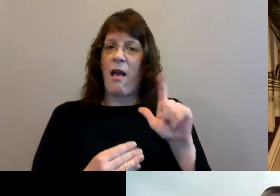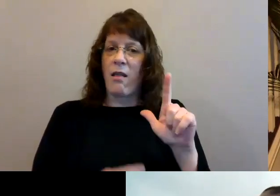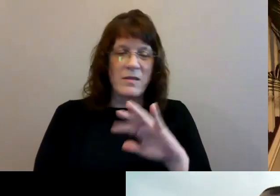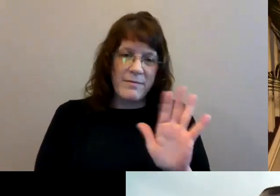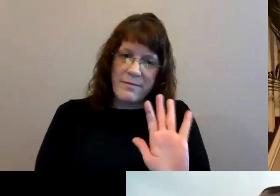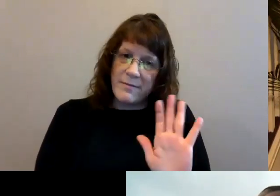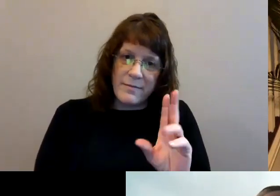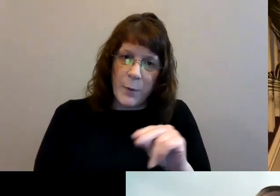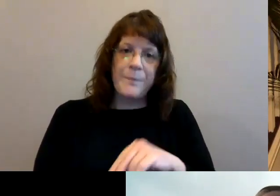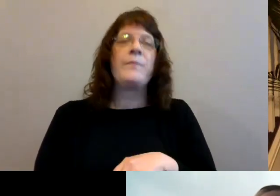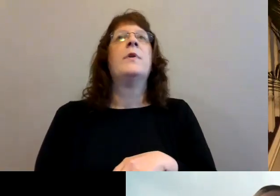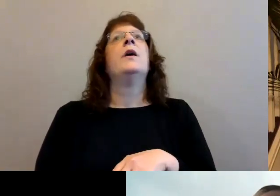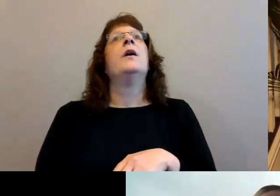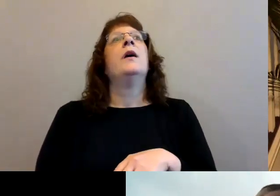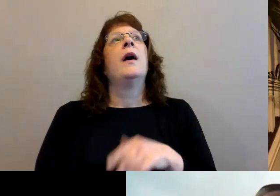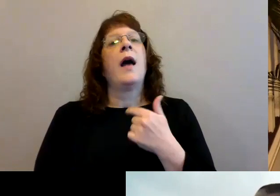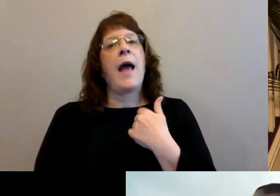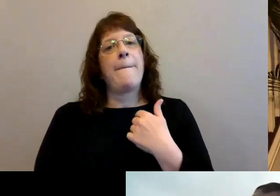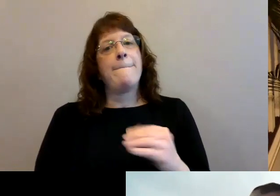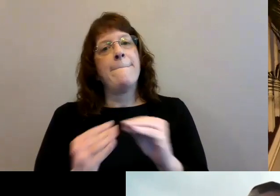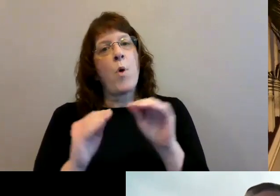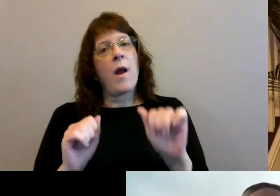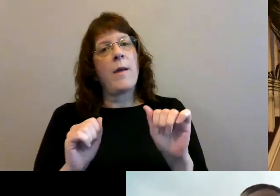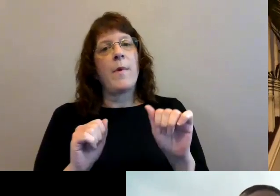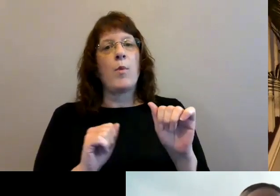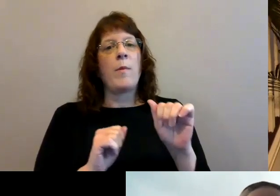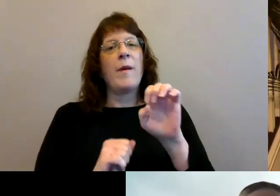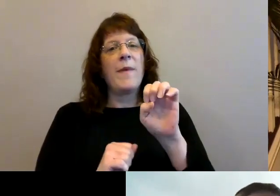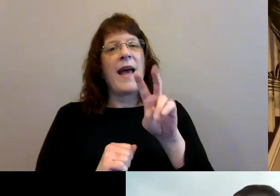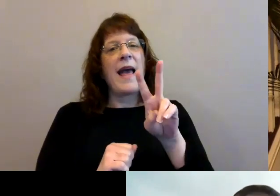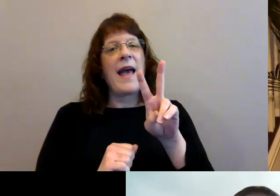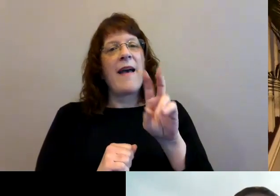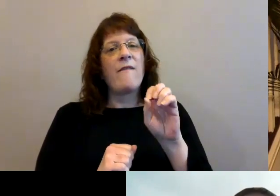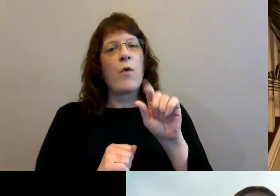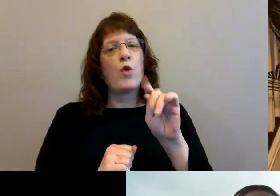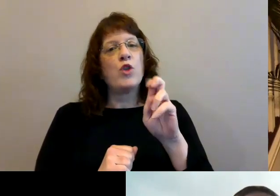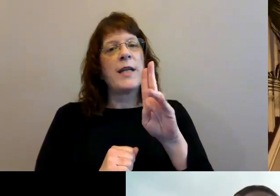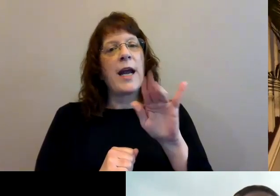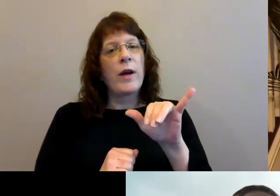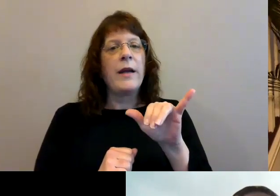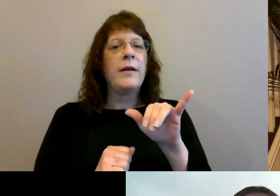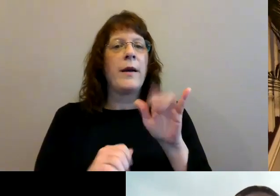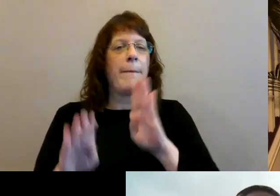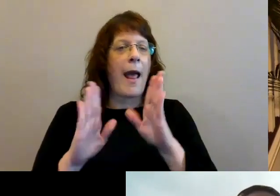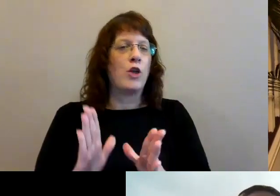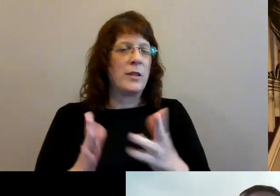so I'm more like an evolutionary biologist. So I know more about that than yeah, snails per se.